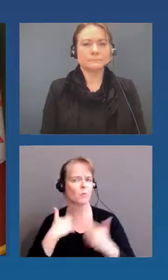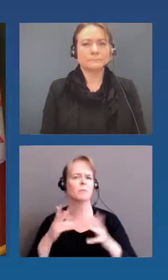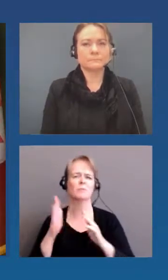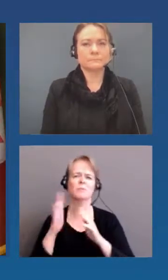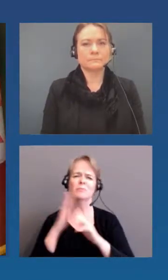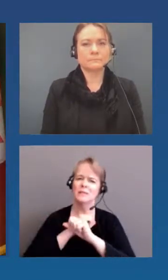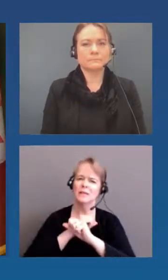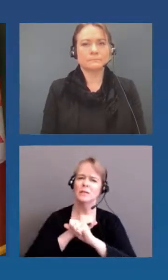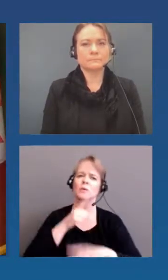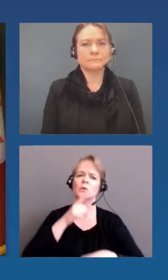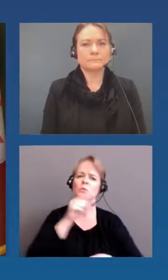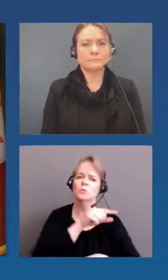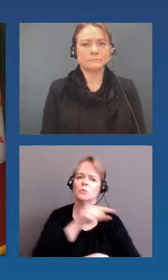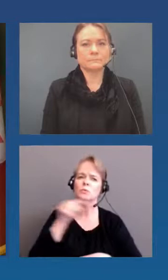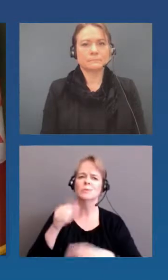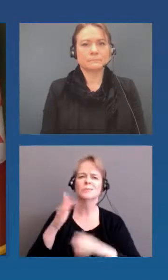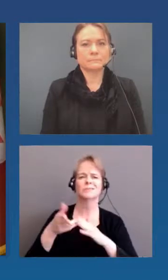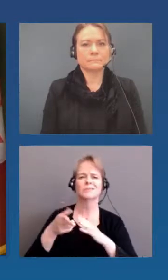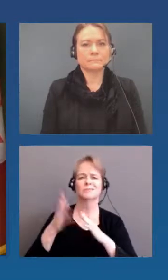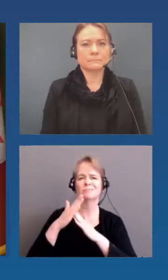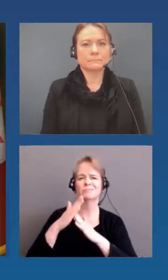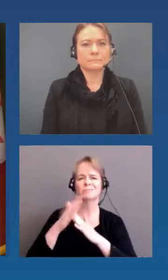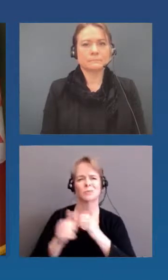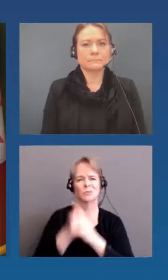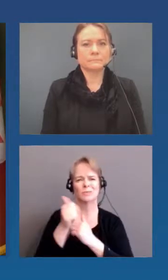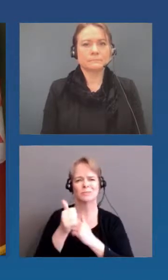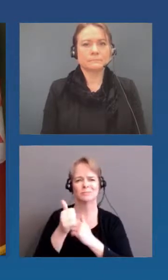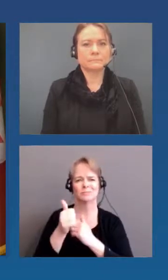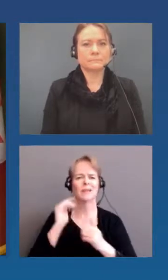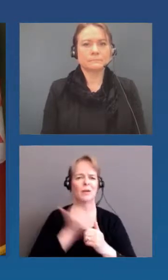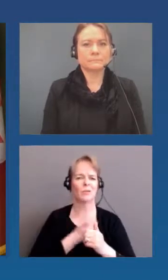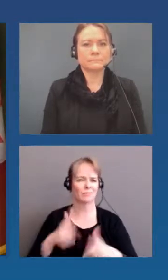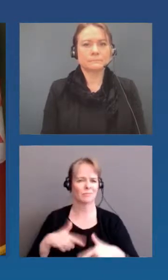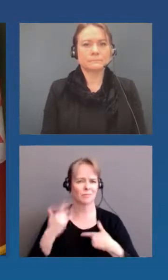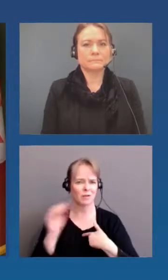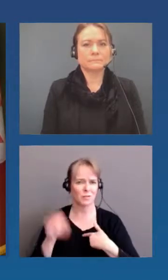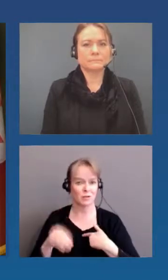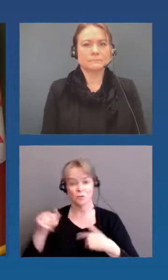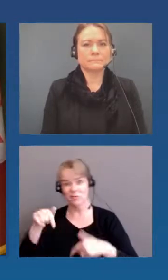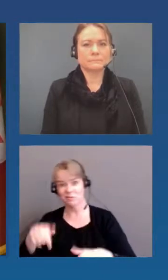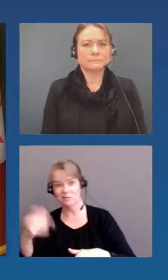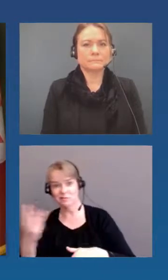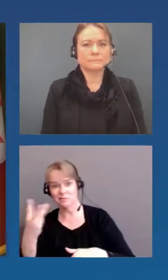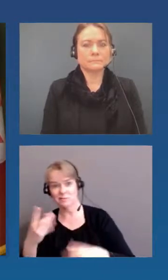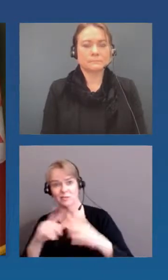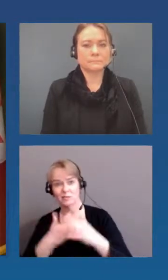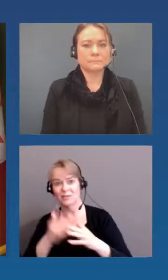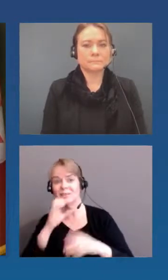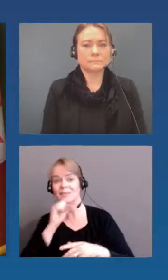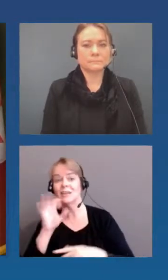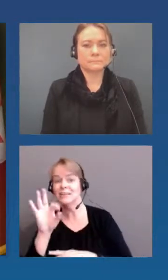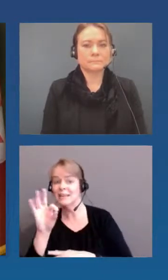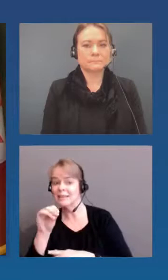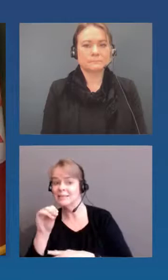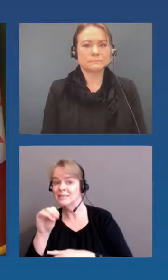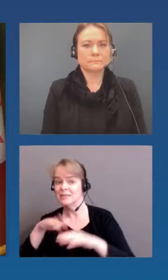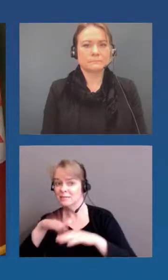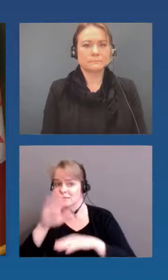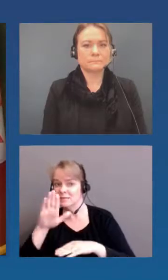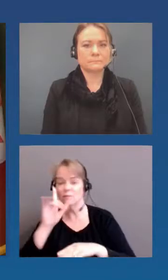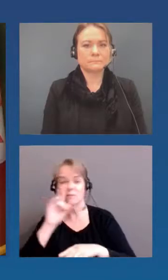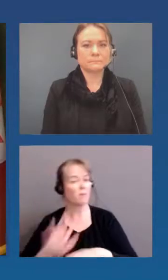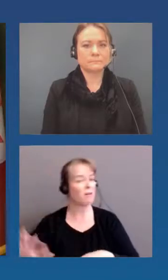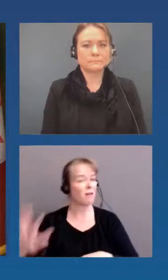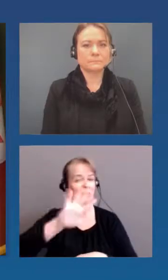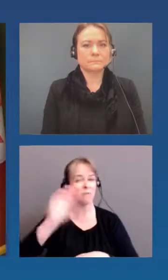risk. Starting Wednesday, residents 90 years of age and older from all areas of the city will be able to book